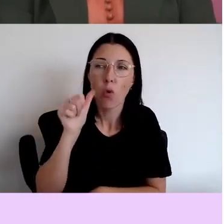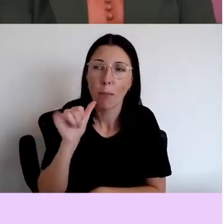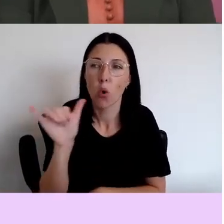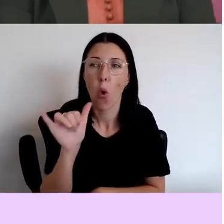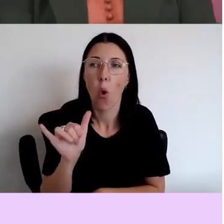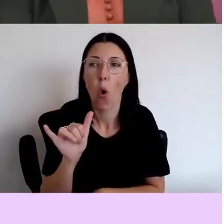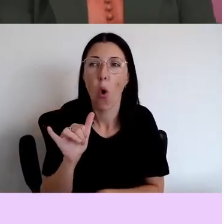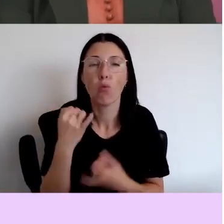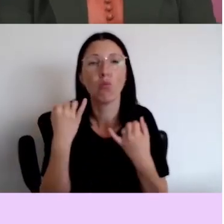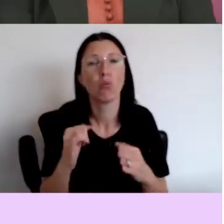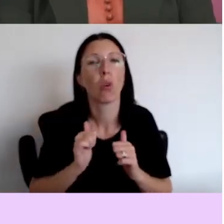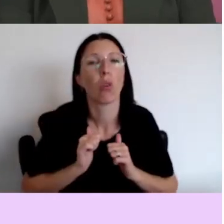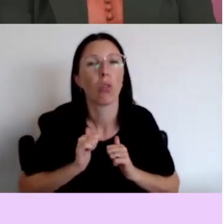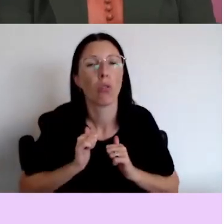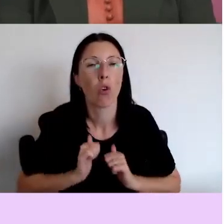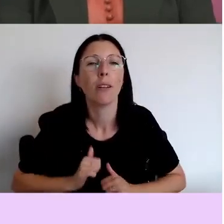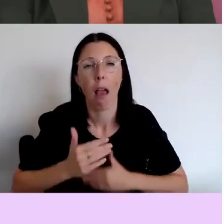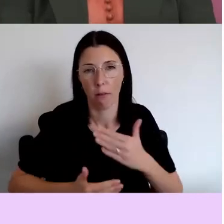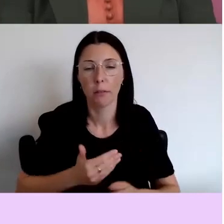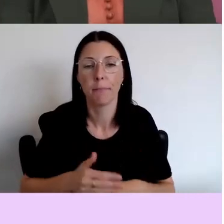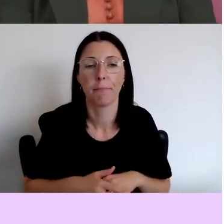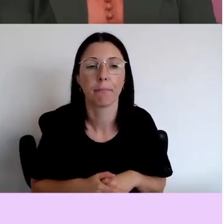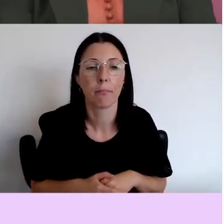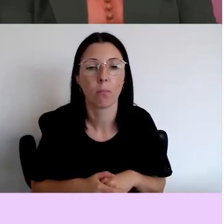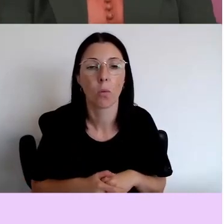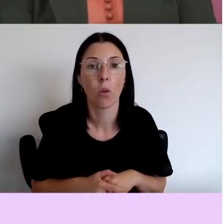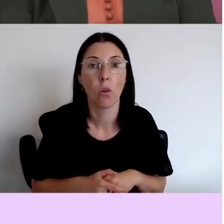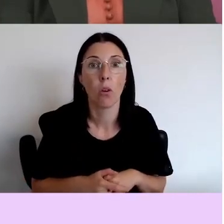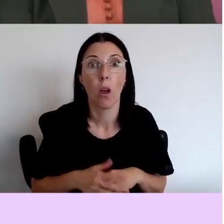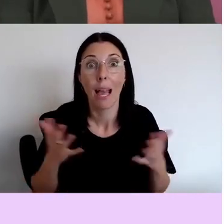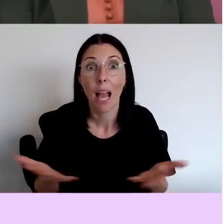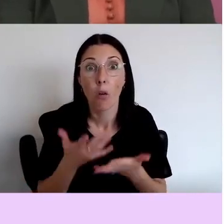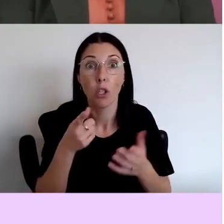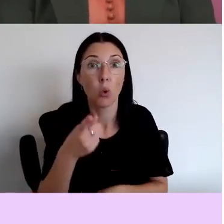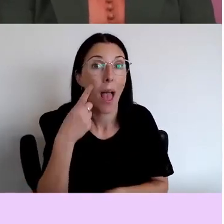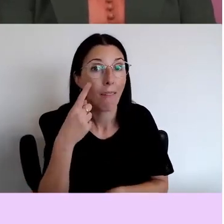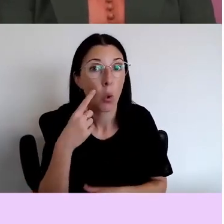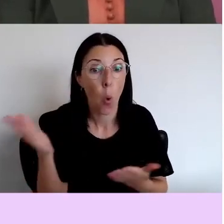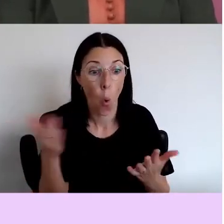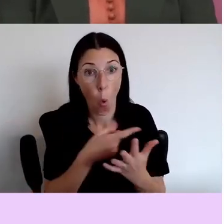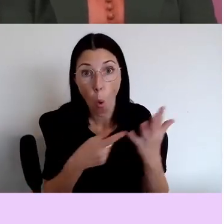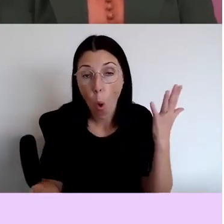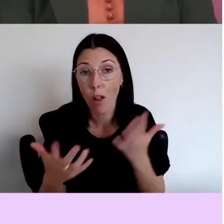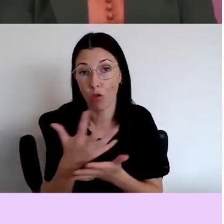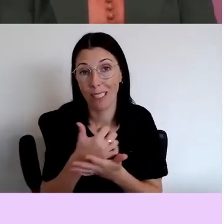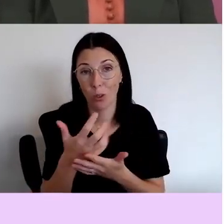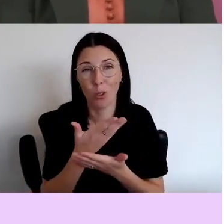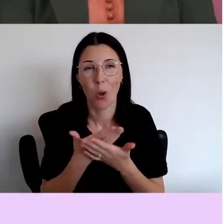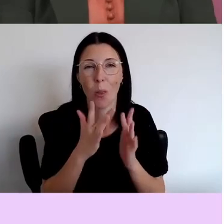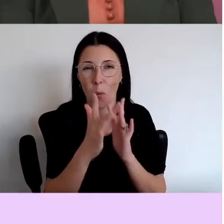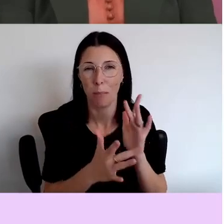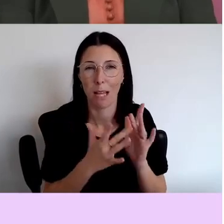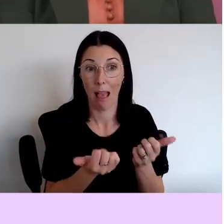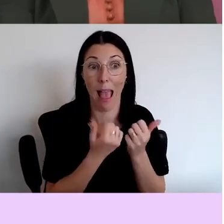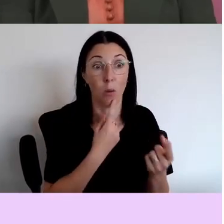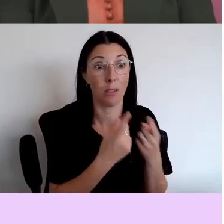you to explore all of these resources on the website and see how we've translated our data into practical steps